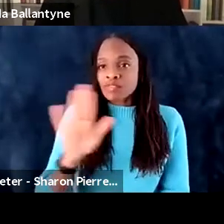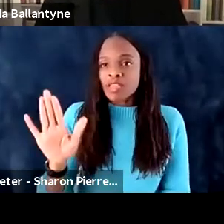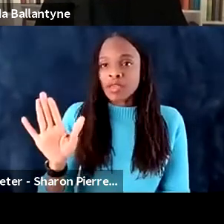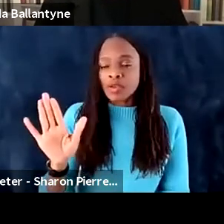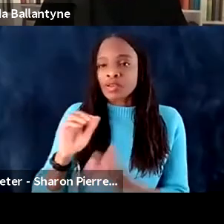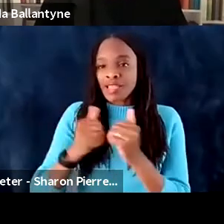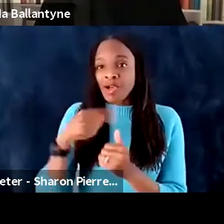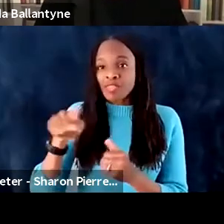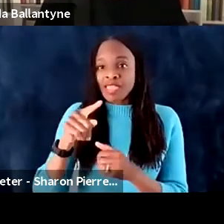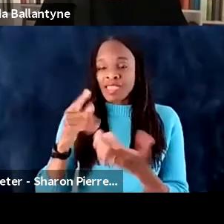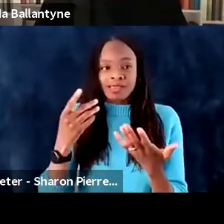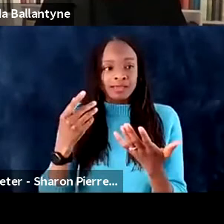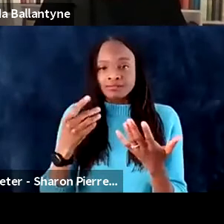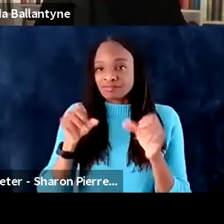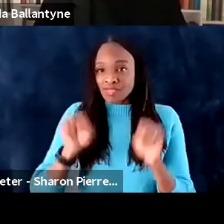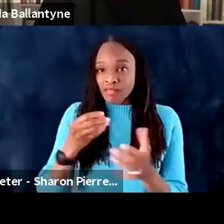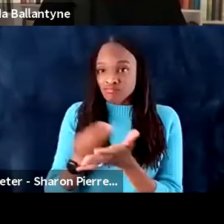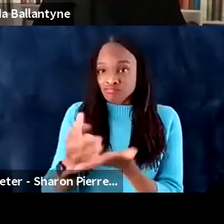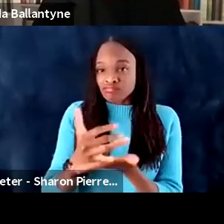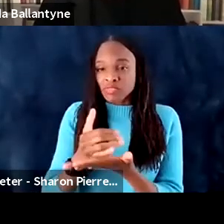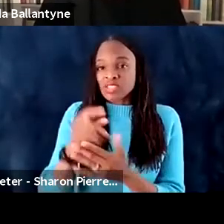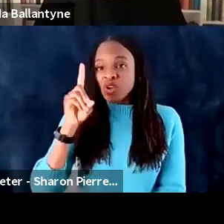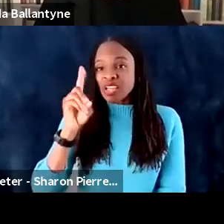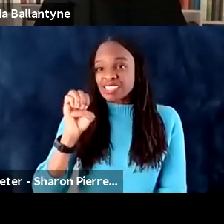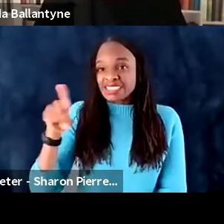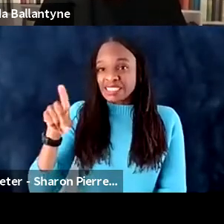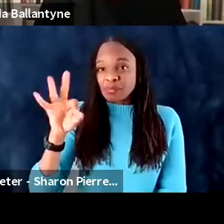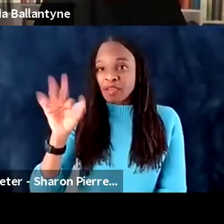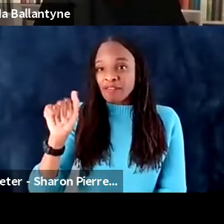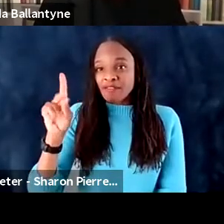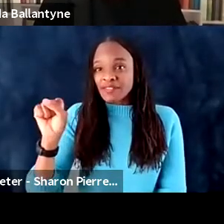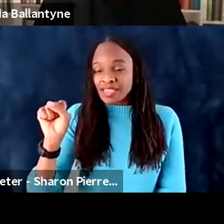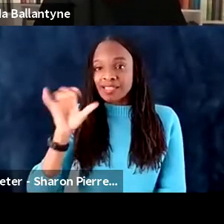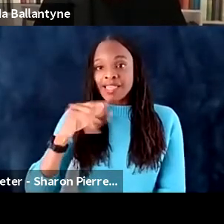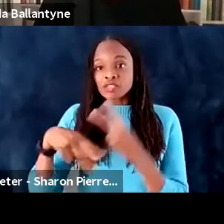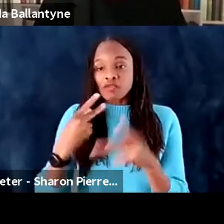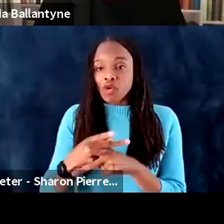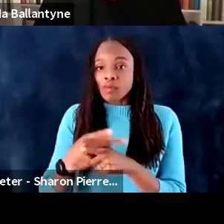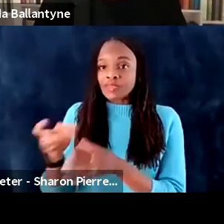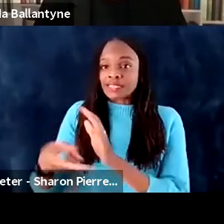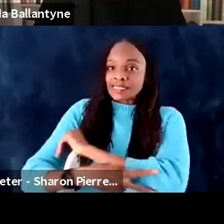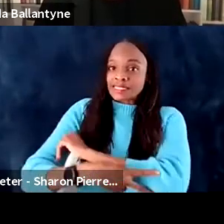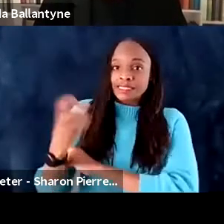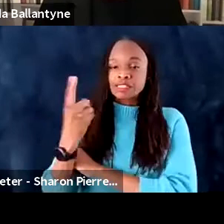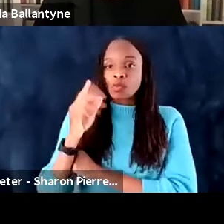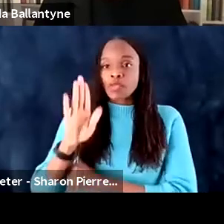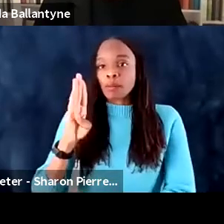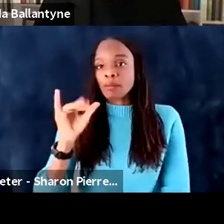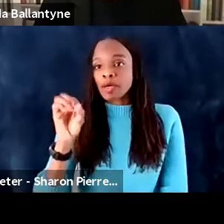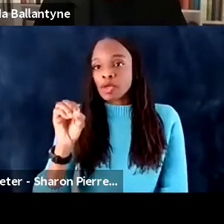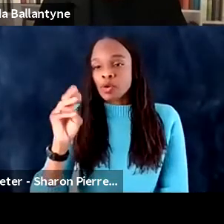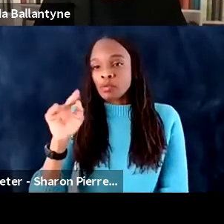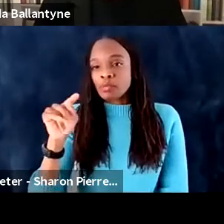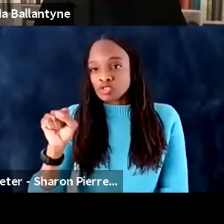how they make their livelihood. And deepfakes is, if you think about it, a form of stealing someone's biometric information. It is so core to